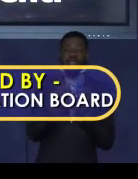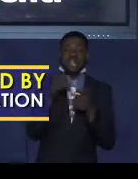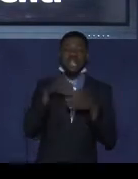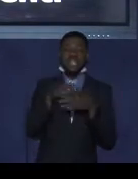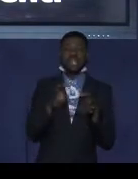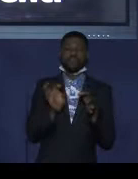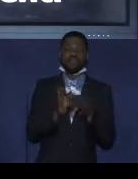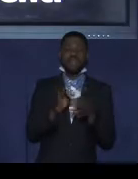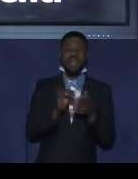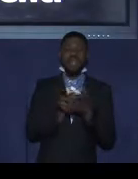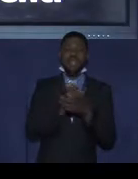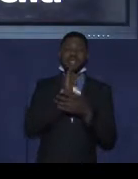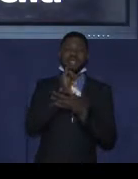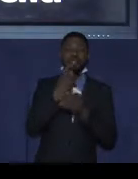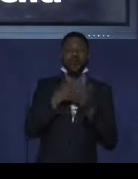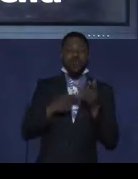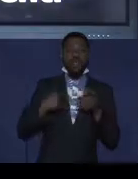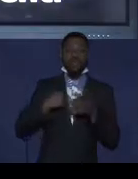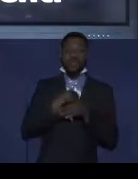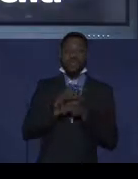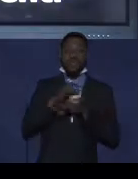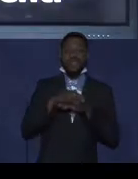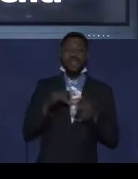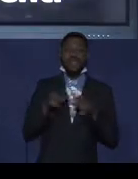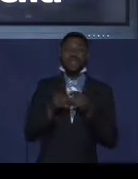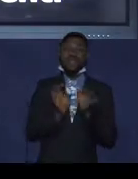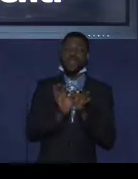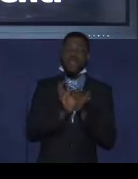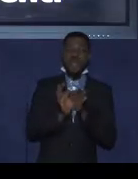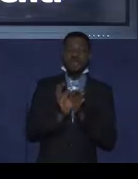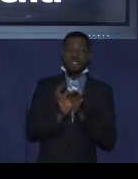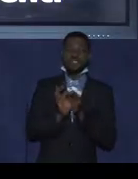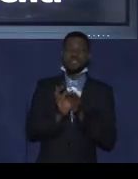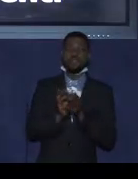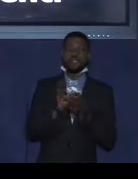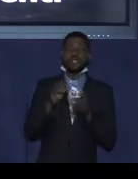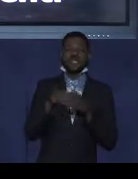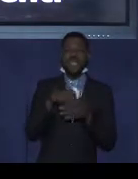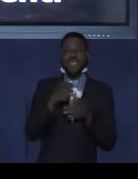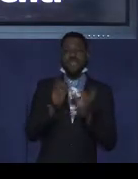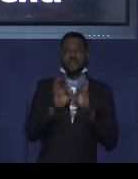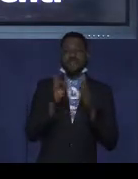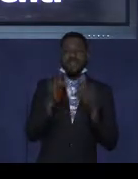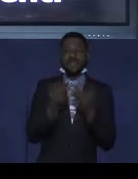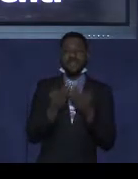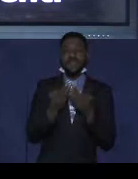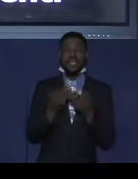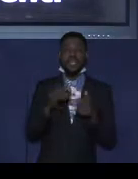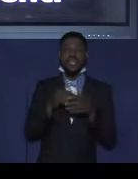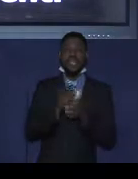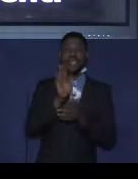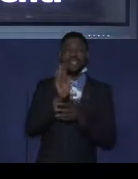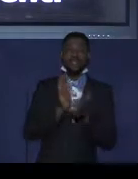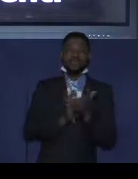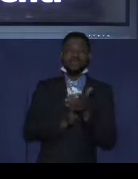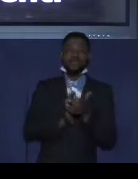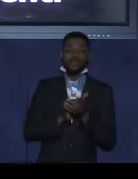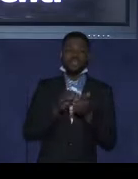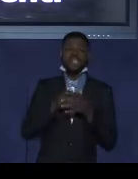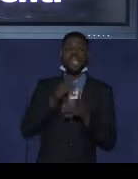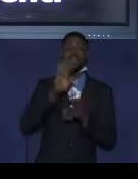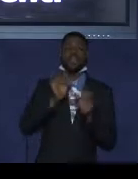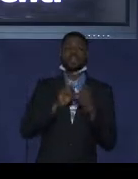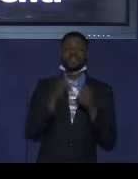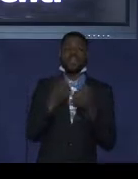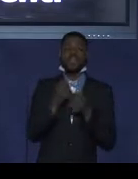in unity. That is what we refer to as cooperation. In a family, in your school, in